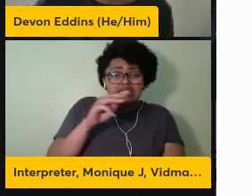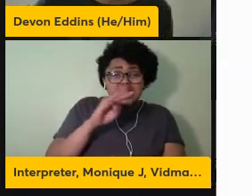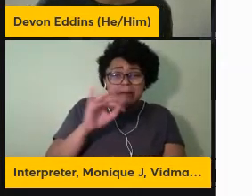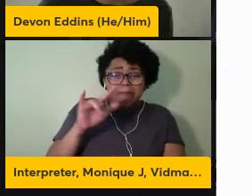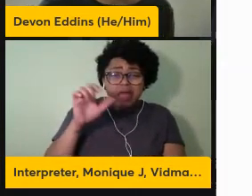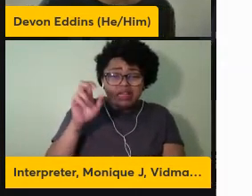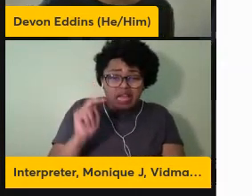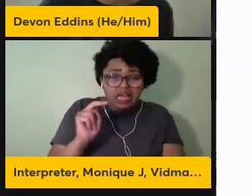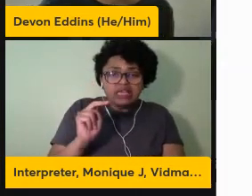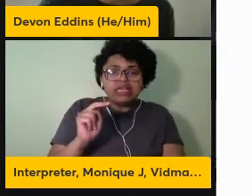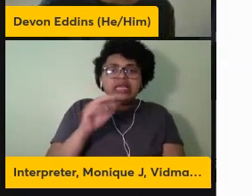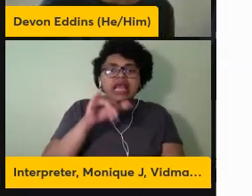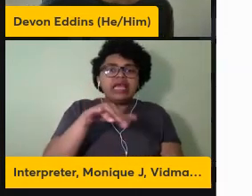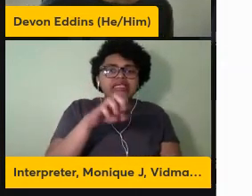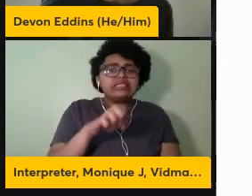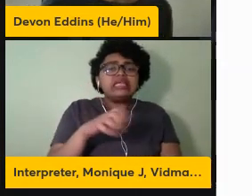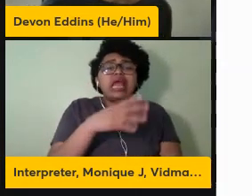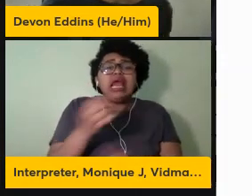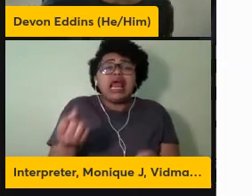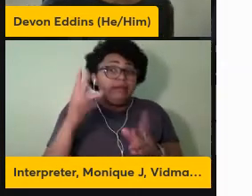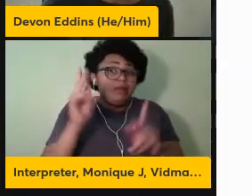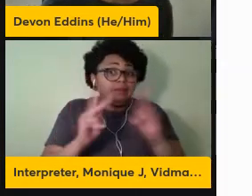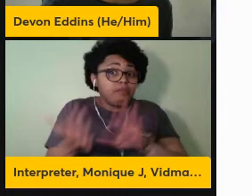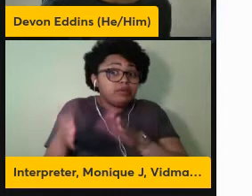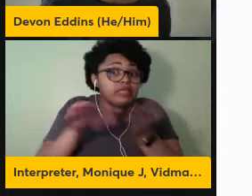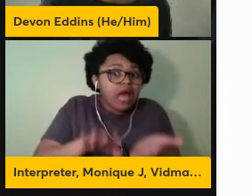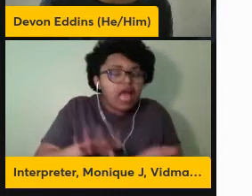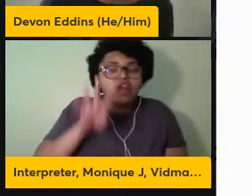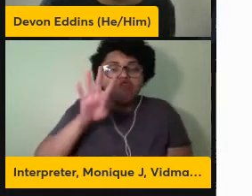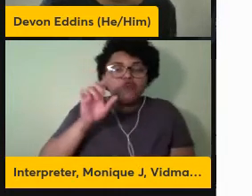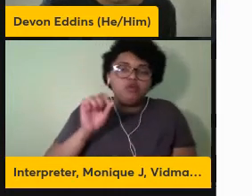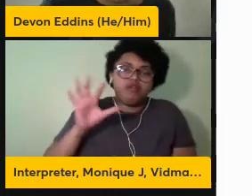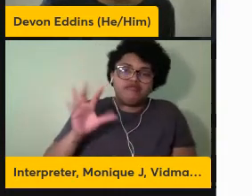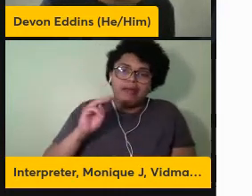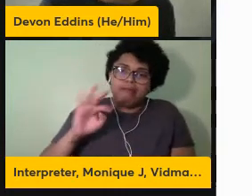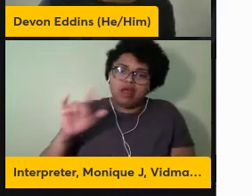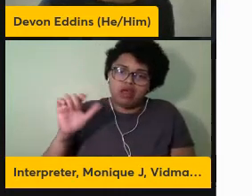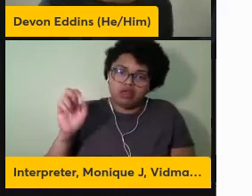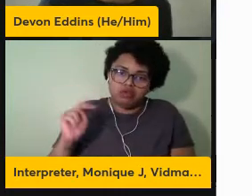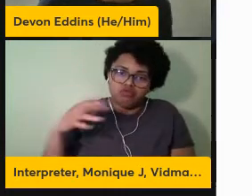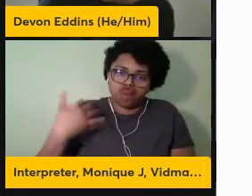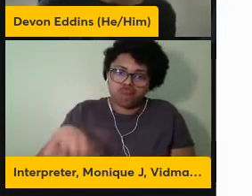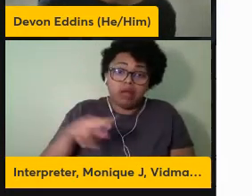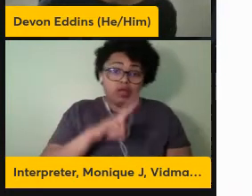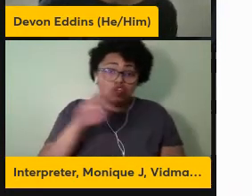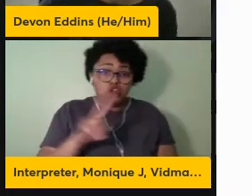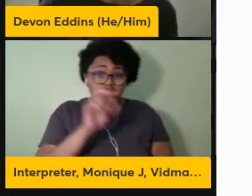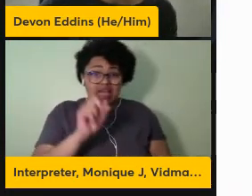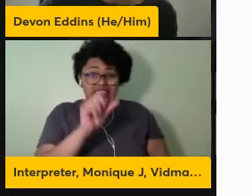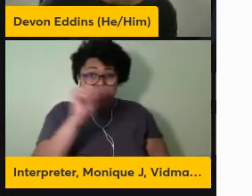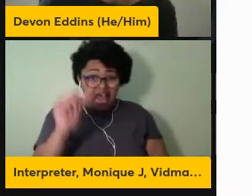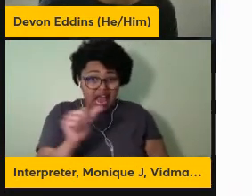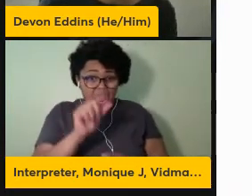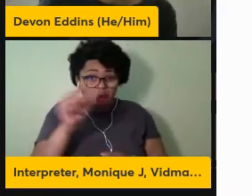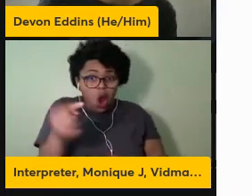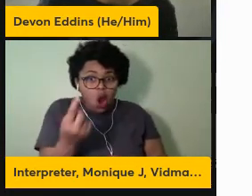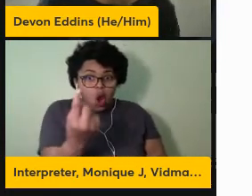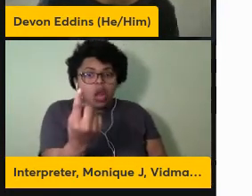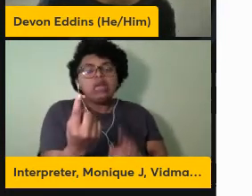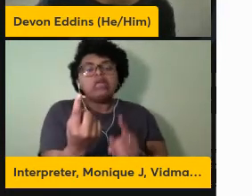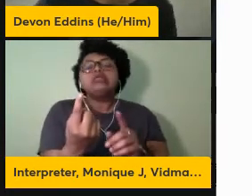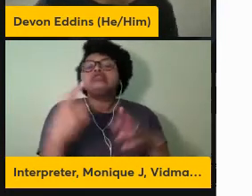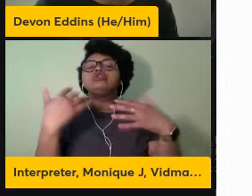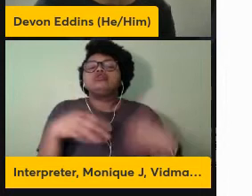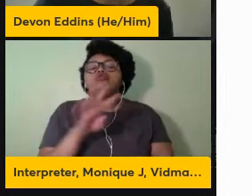million deaths worldwide. And when we look at the United States alone, over 47 million of these cases, which is